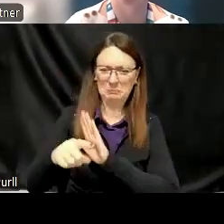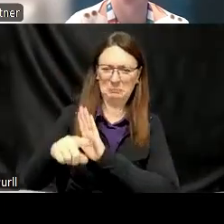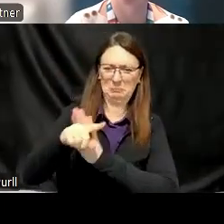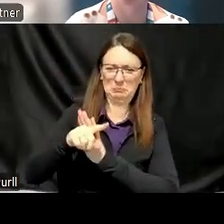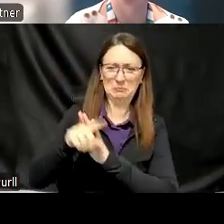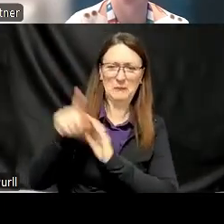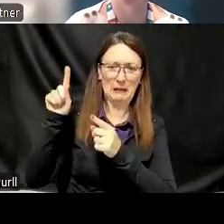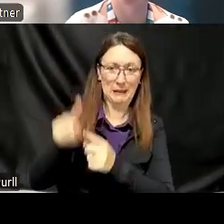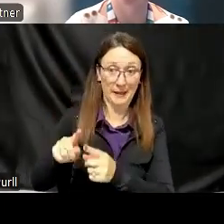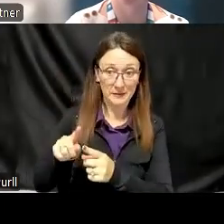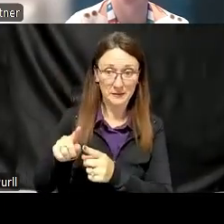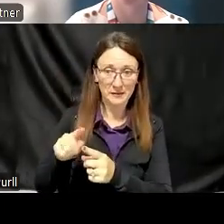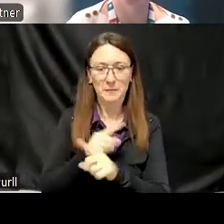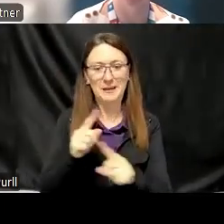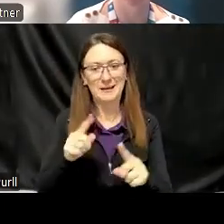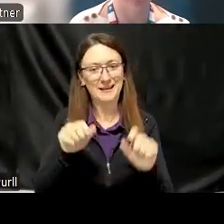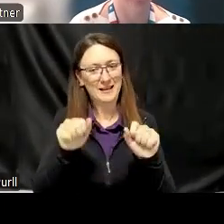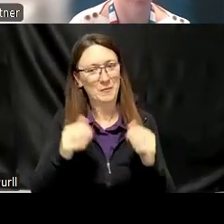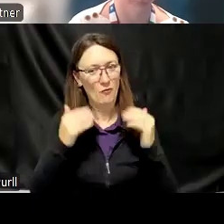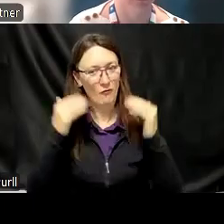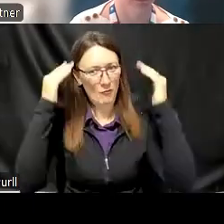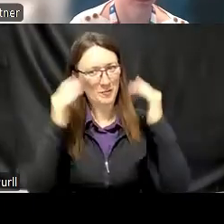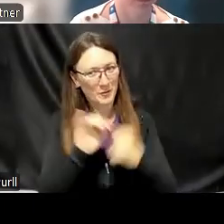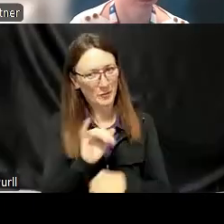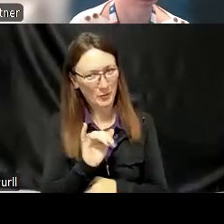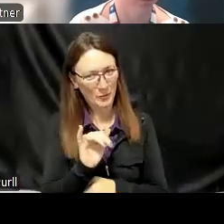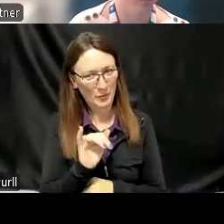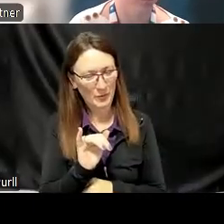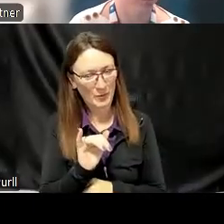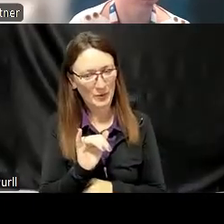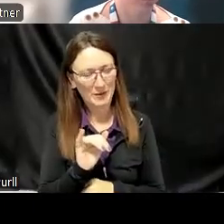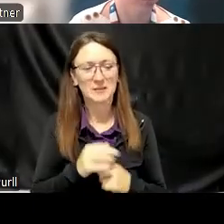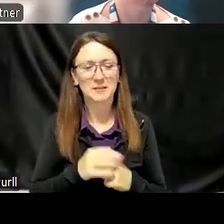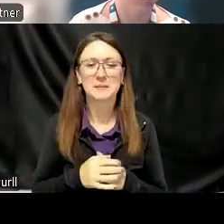can be a little bit overwhelming. So, um,